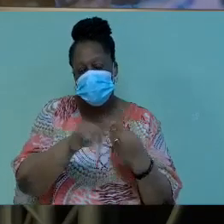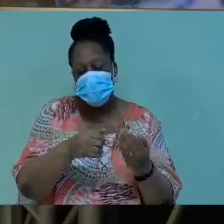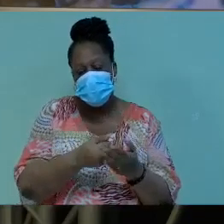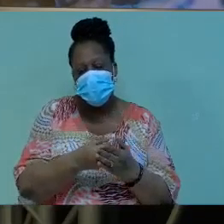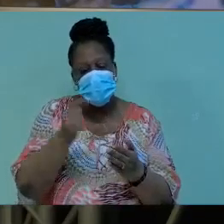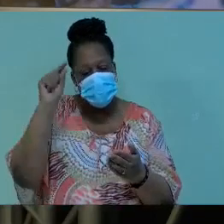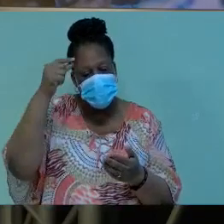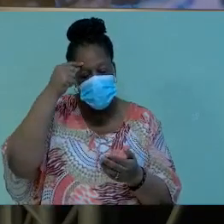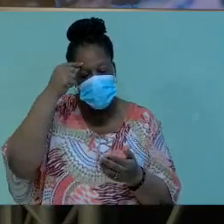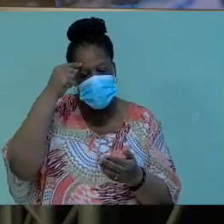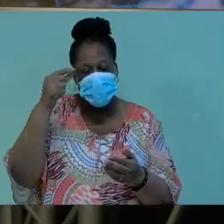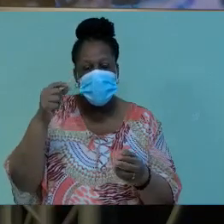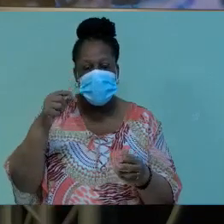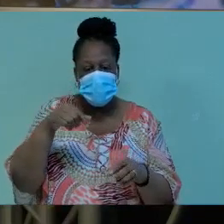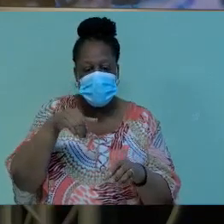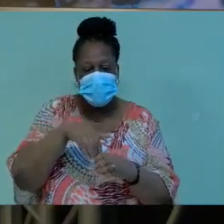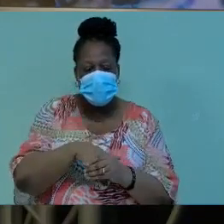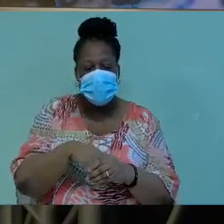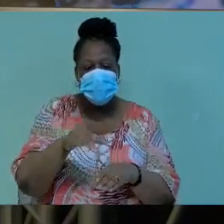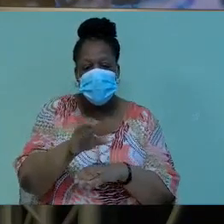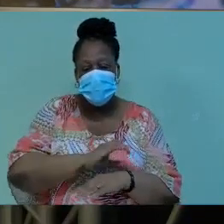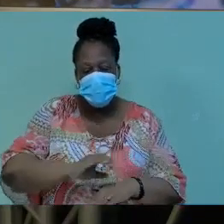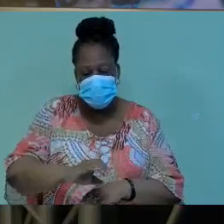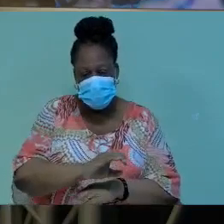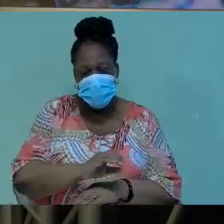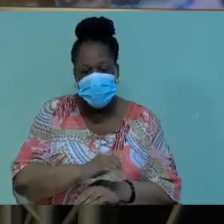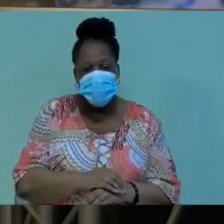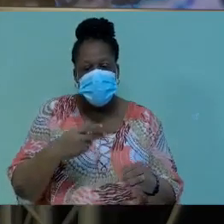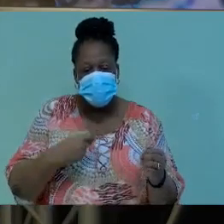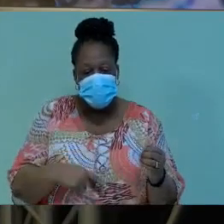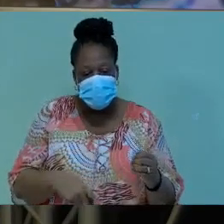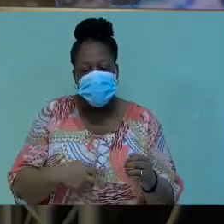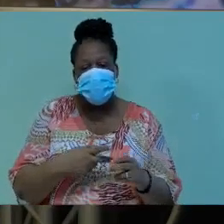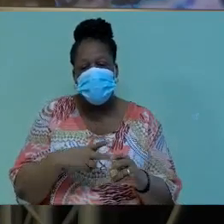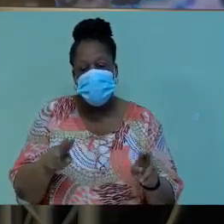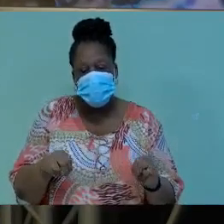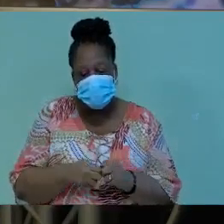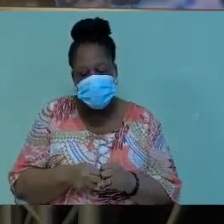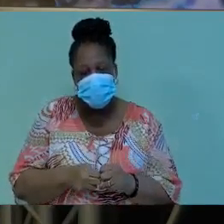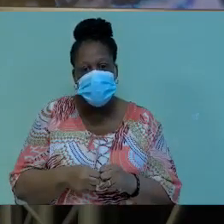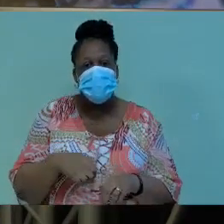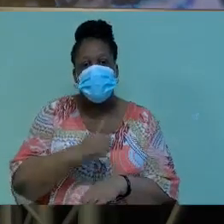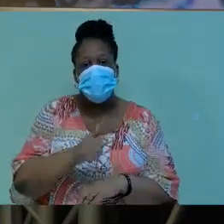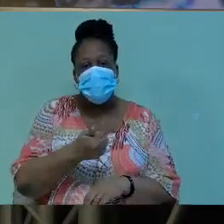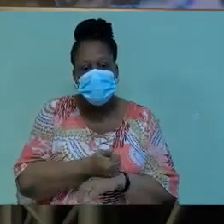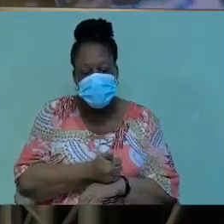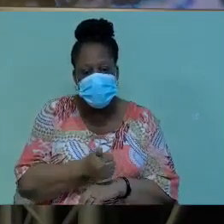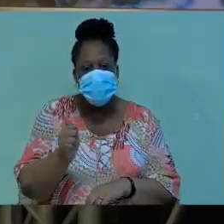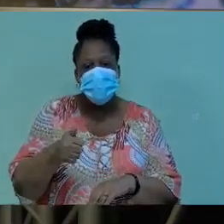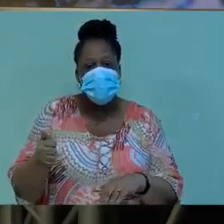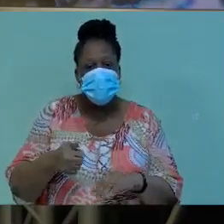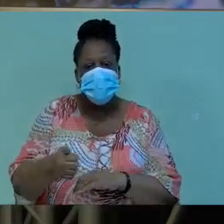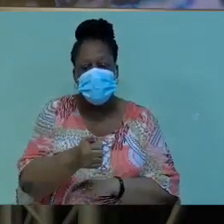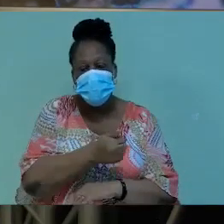Eastern Caribbean Central Bank. St. Kitts and Nevis and the other member states would have each